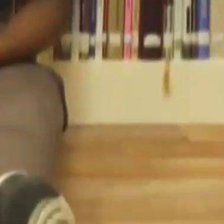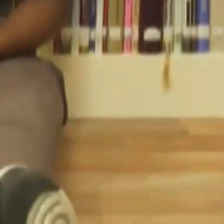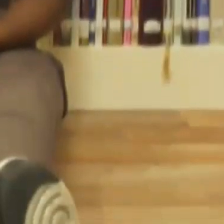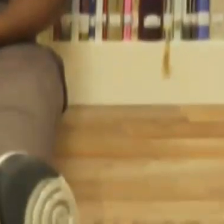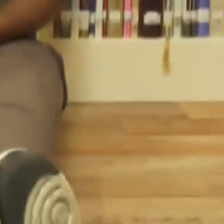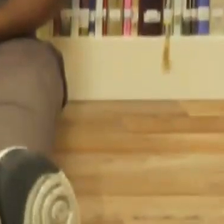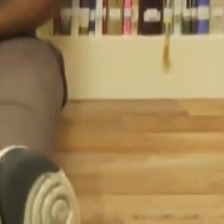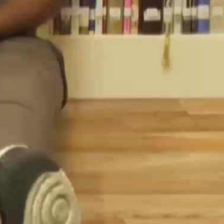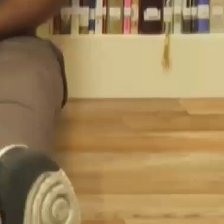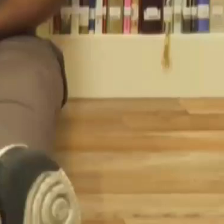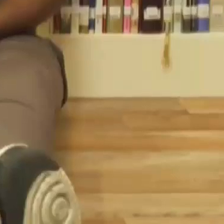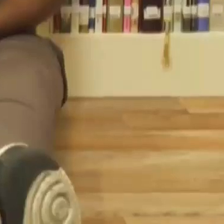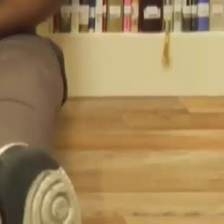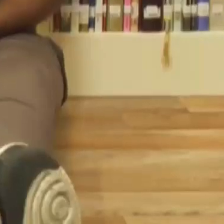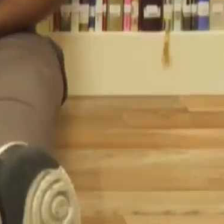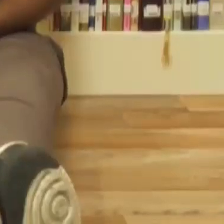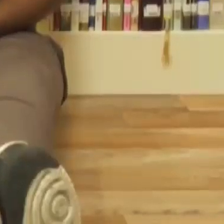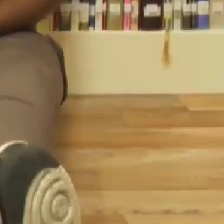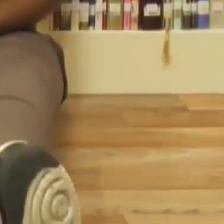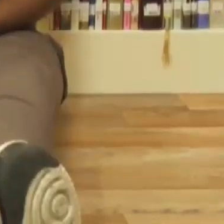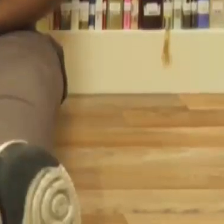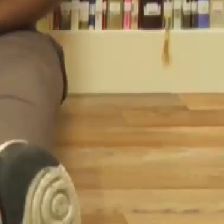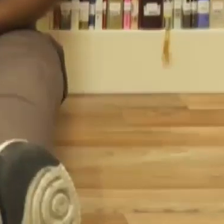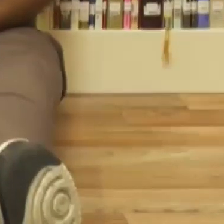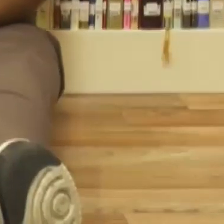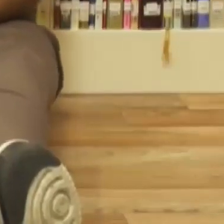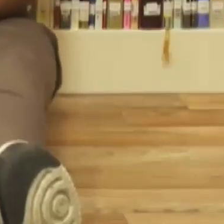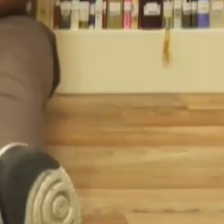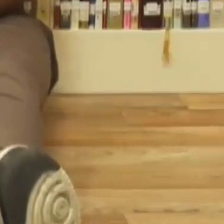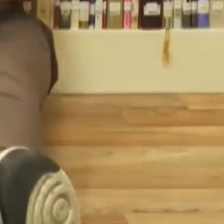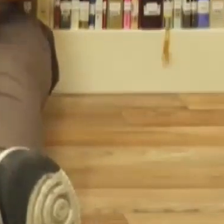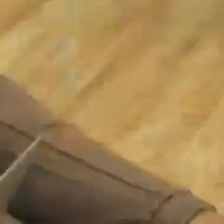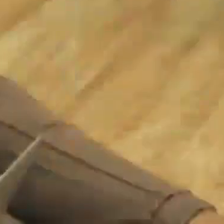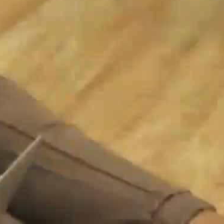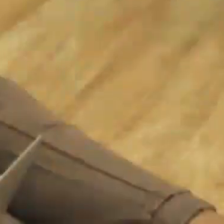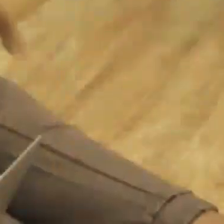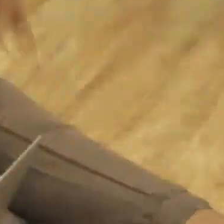No. Don't do it. Don't do it. Don't do it.